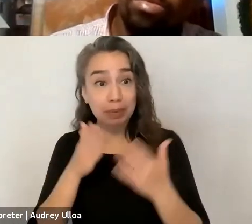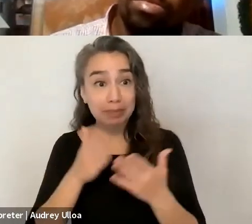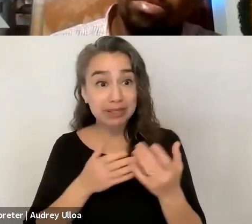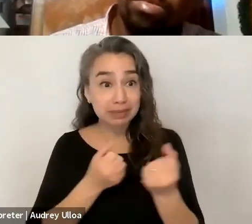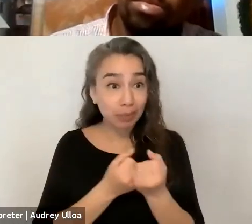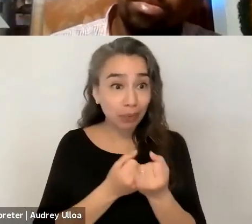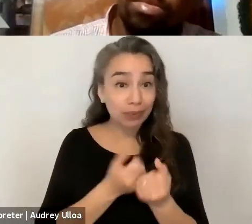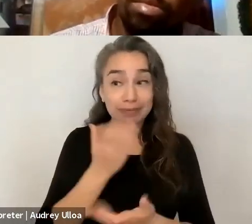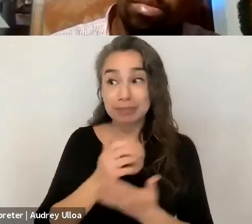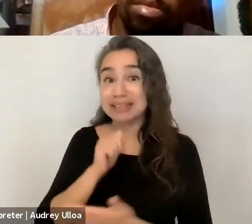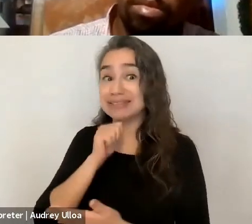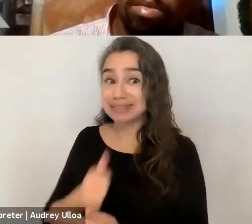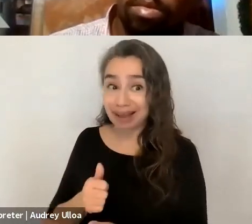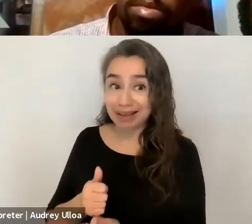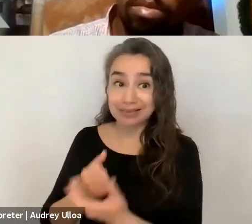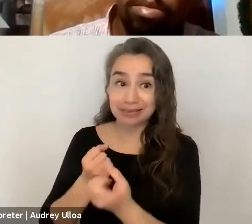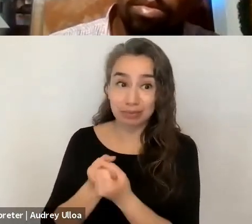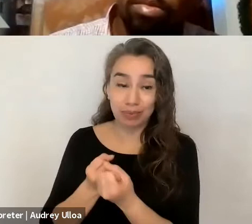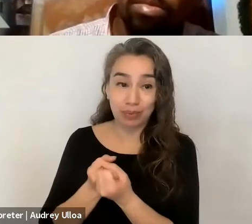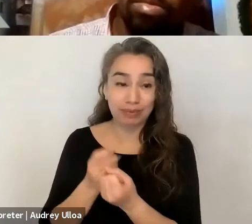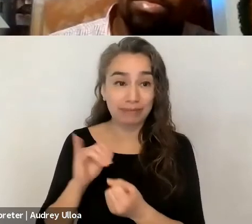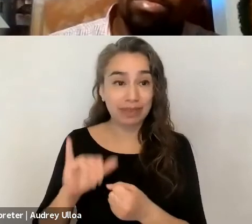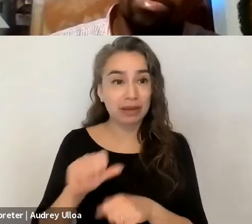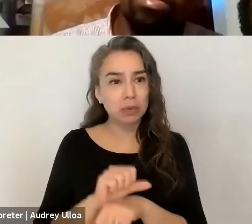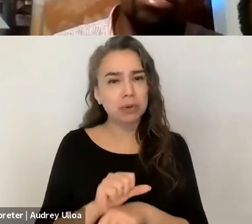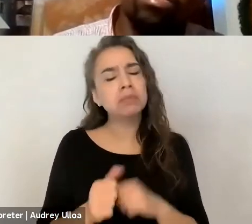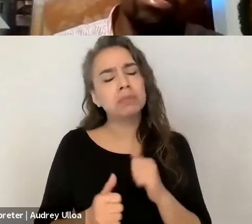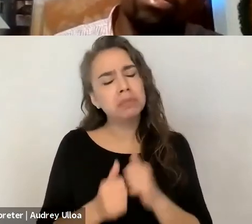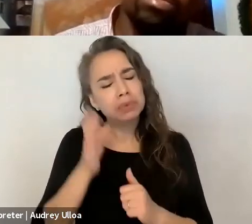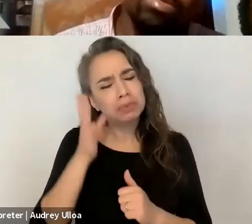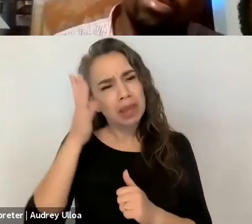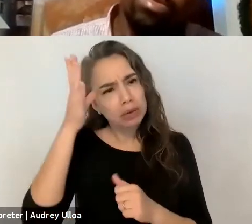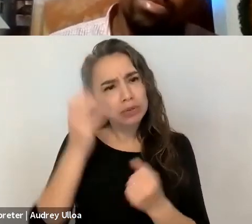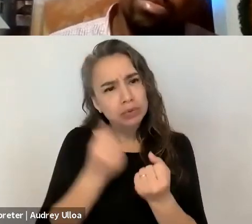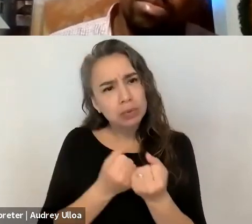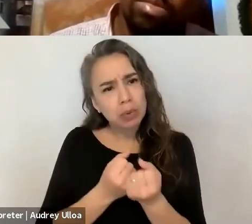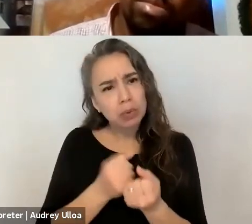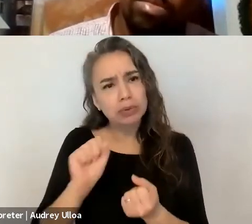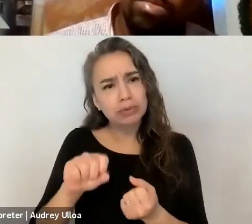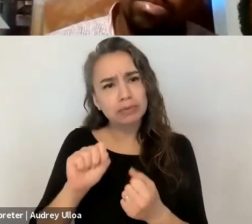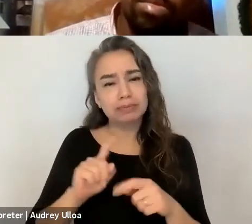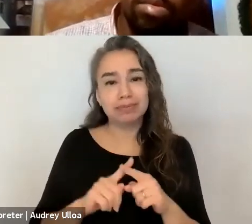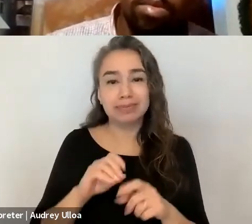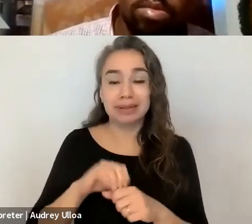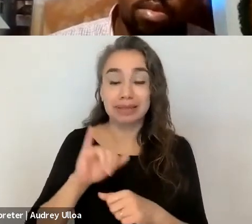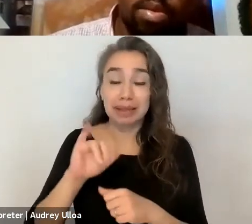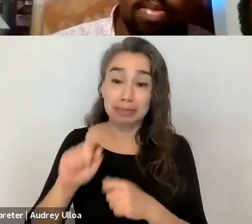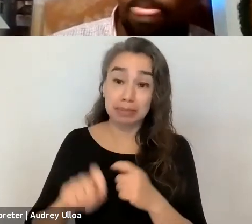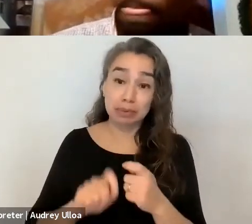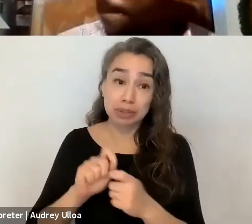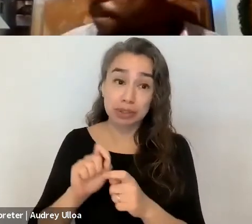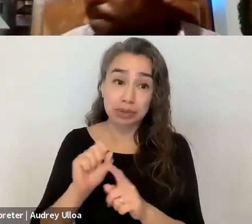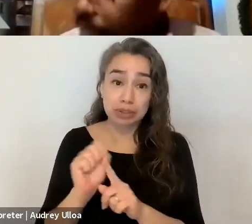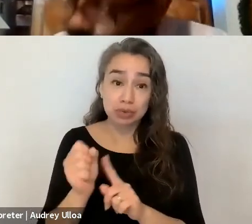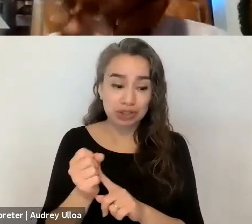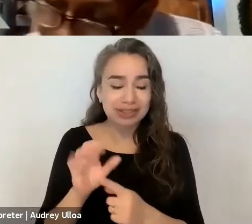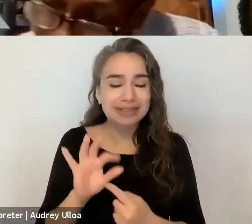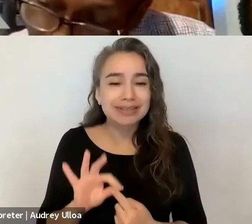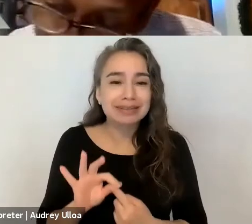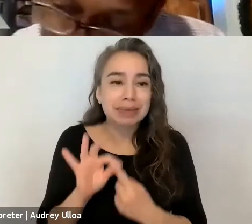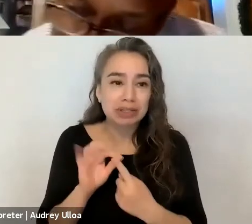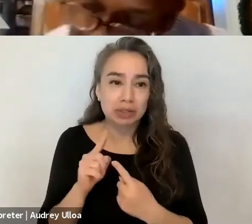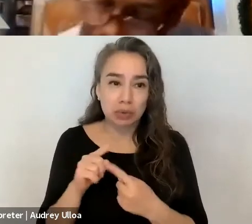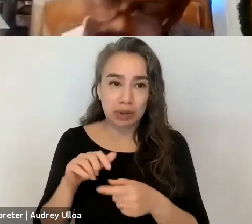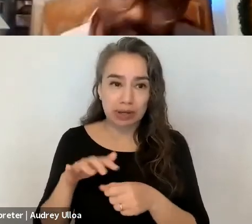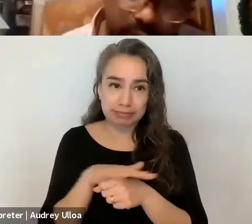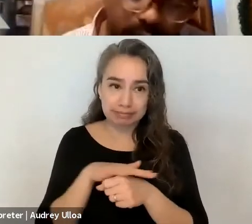do. Although most, parents are supportive, but in this particular situation, especially in this rural part